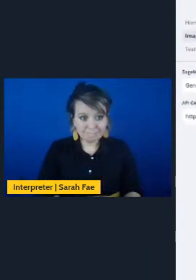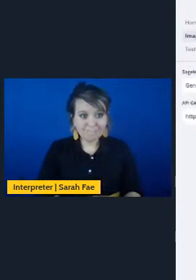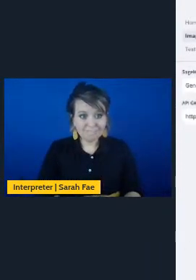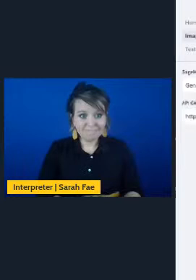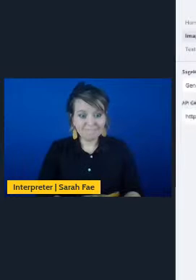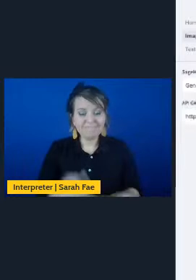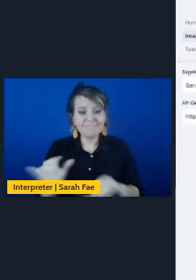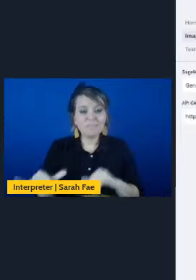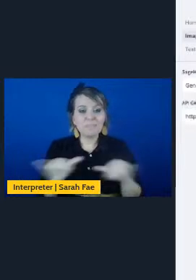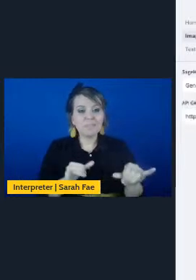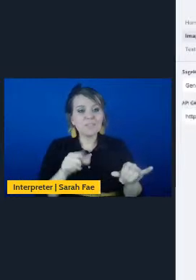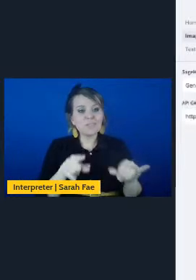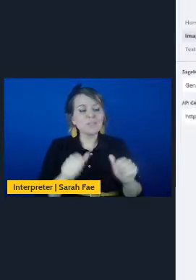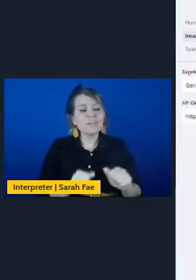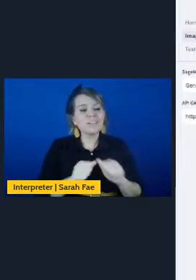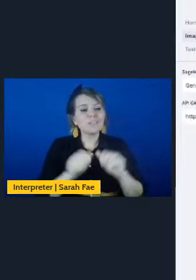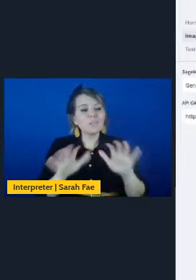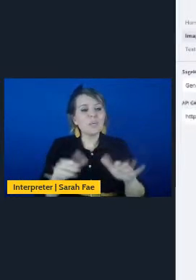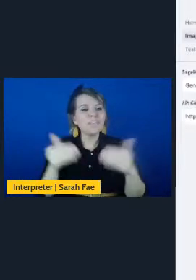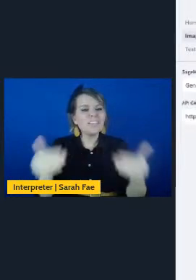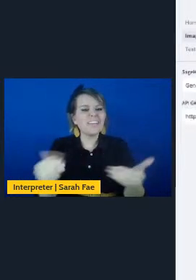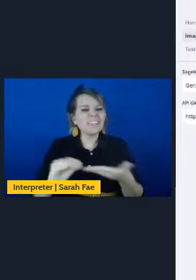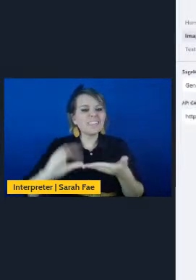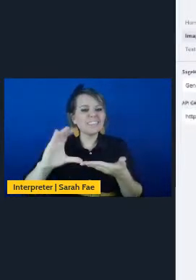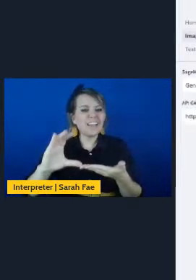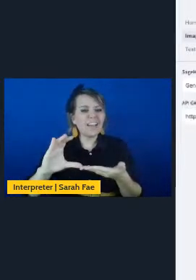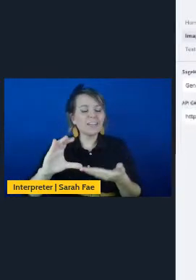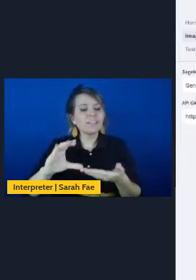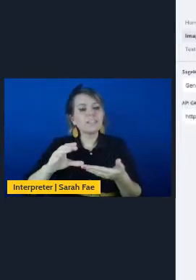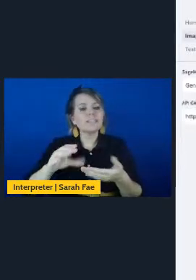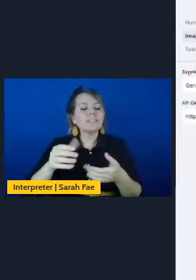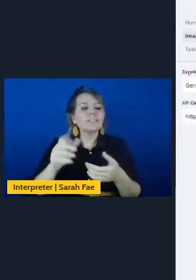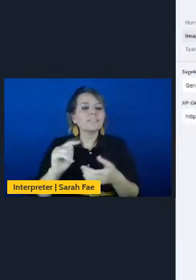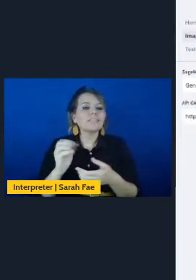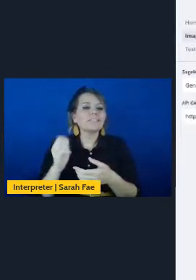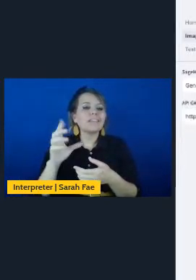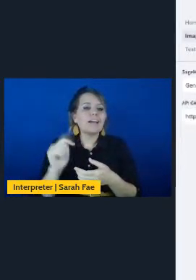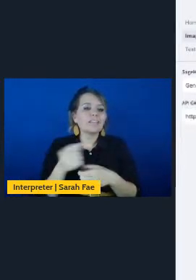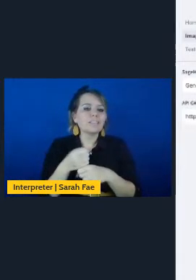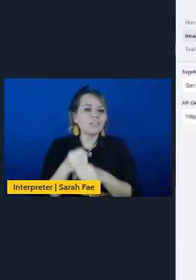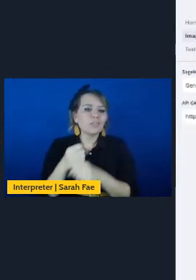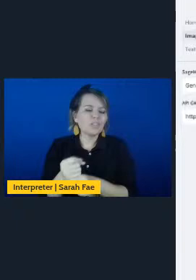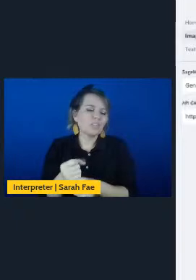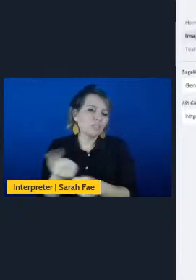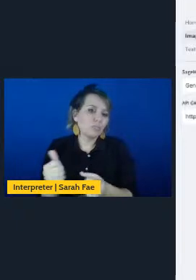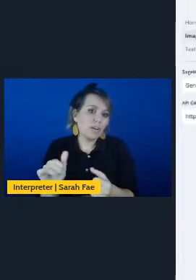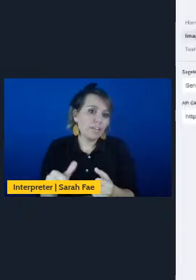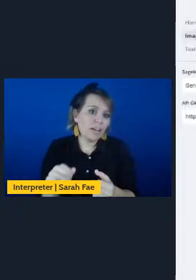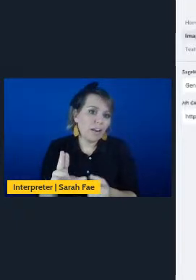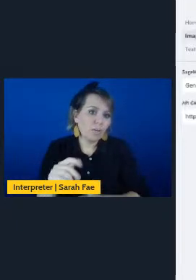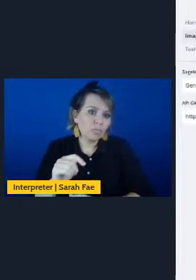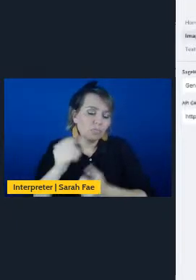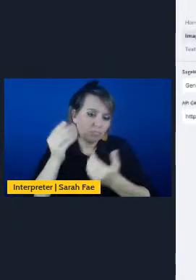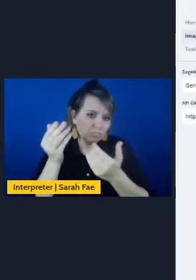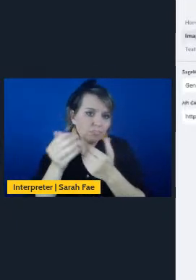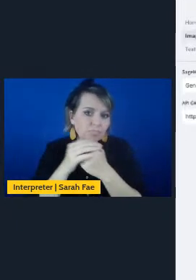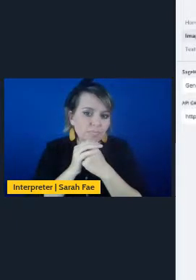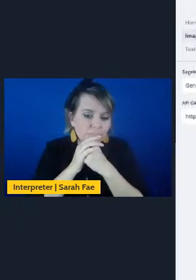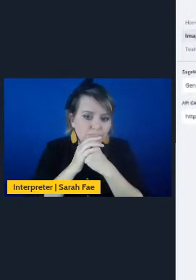can deploy the next stack, which is the text generation, and try out that as well. So let's go ahead and do that.